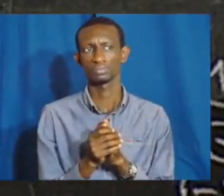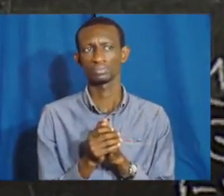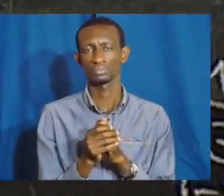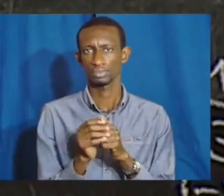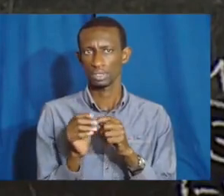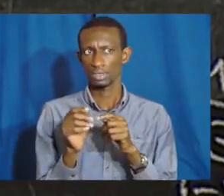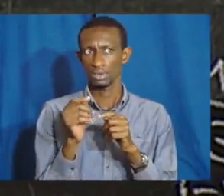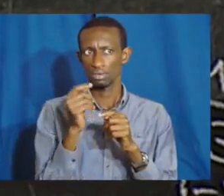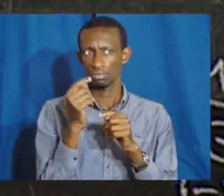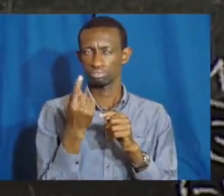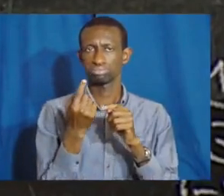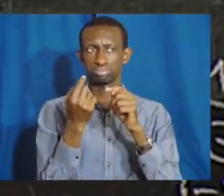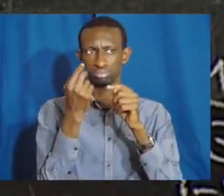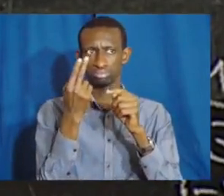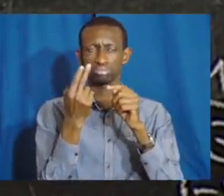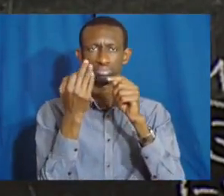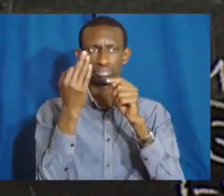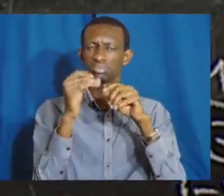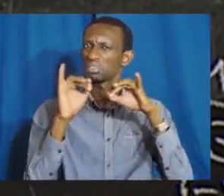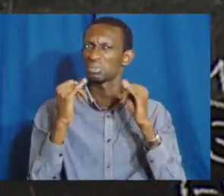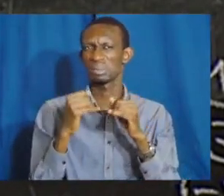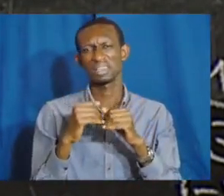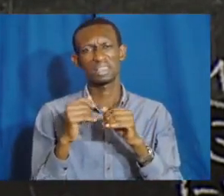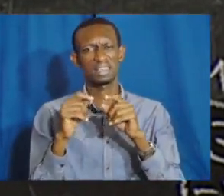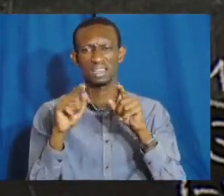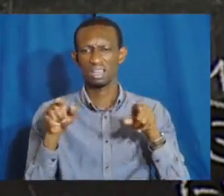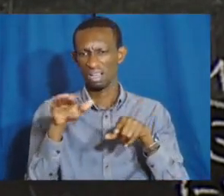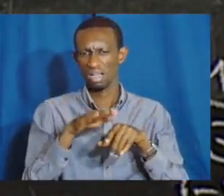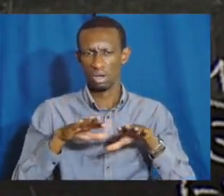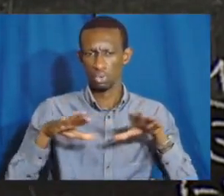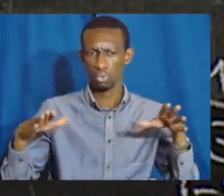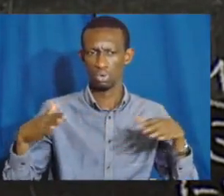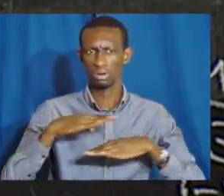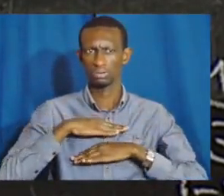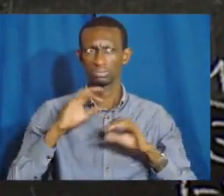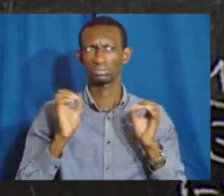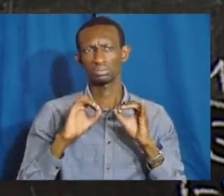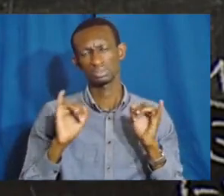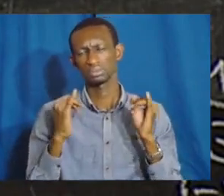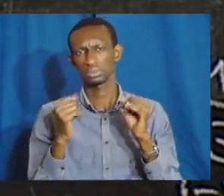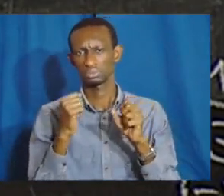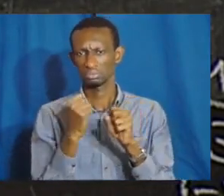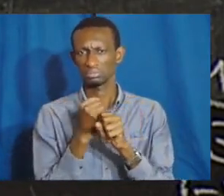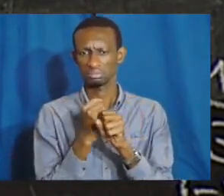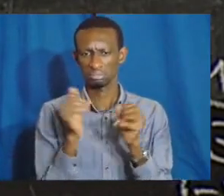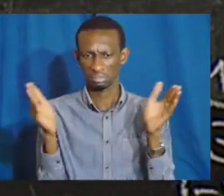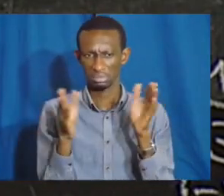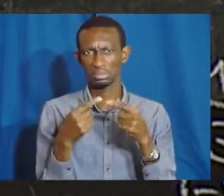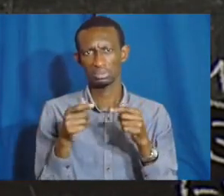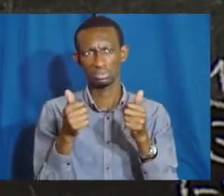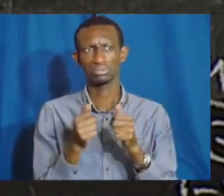Of course, some errors may appear, but there is no problem. You can see at least the free body diagram of it. We have